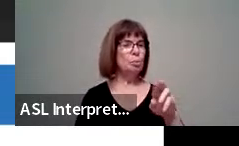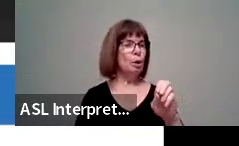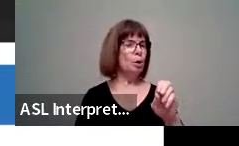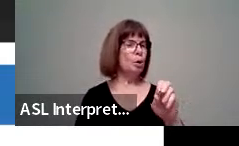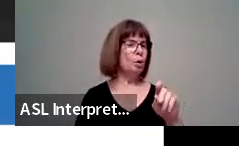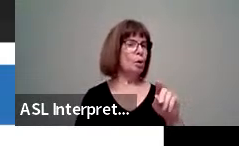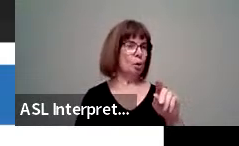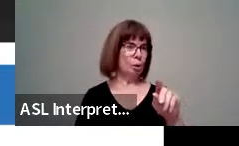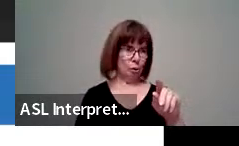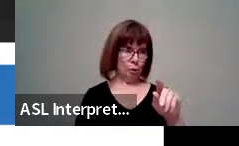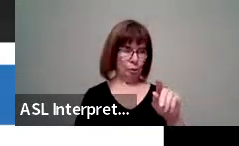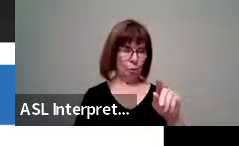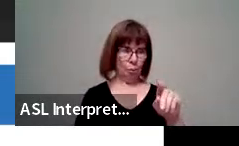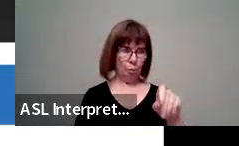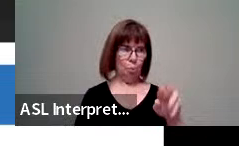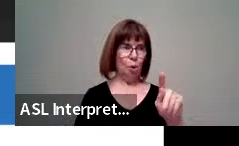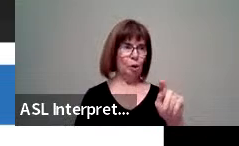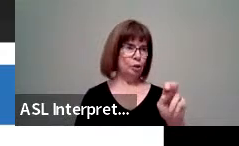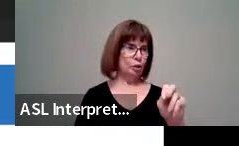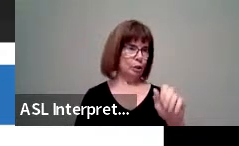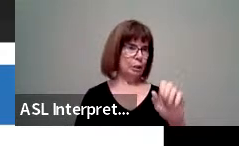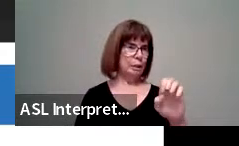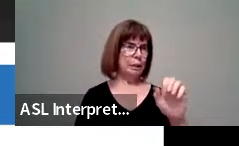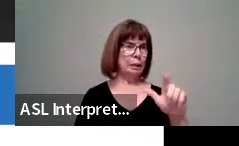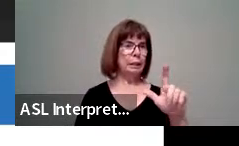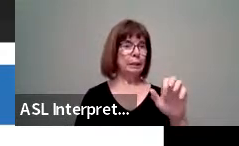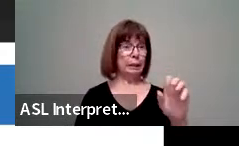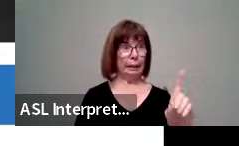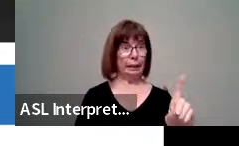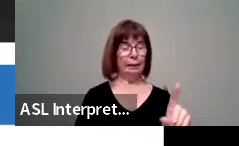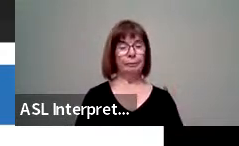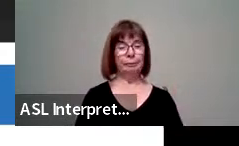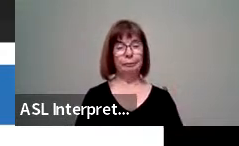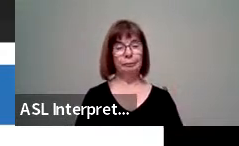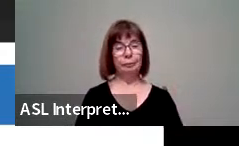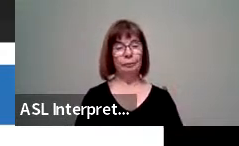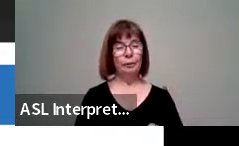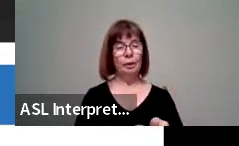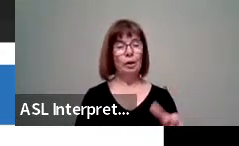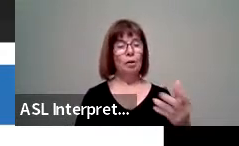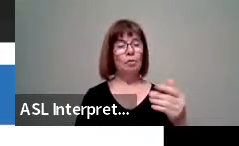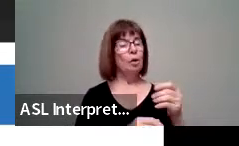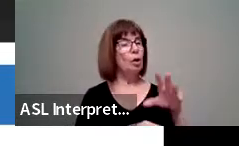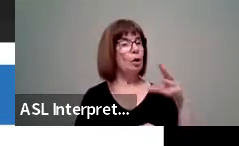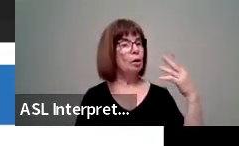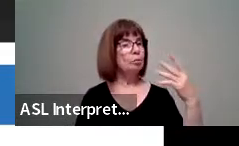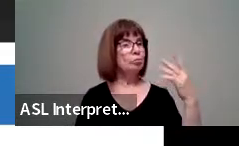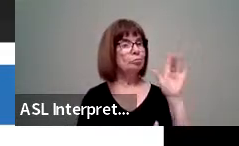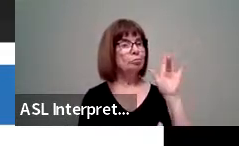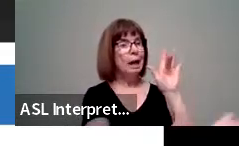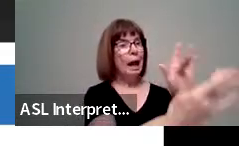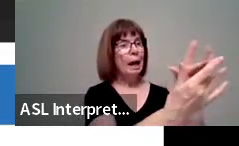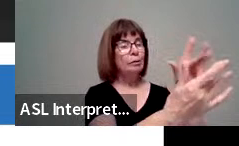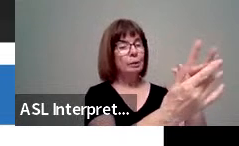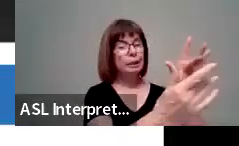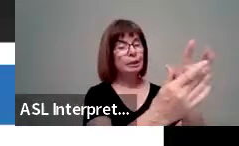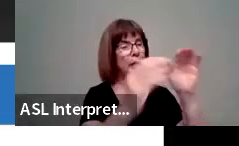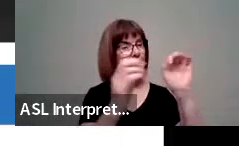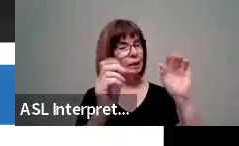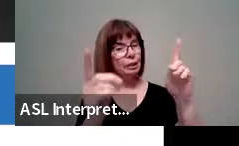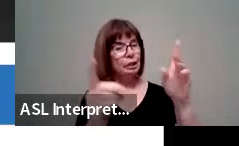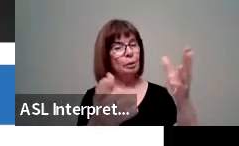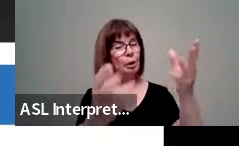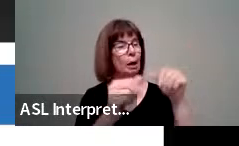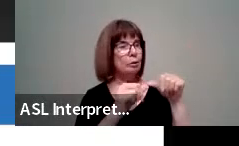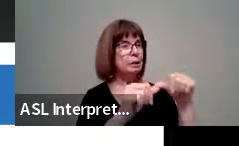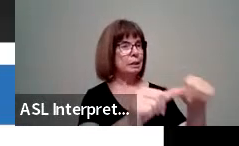In terms of outreach and education, we want to continue and extend our support for the community resilience